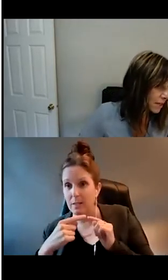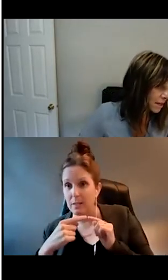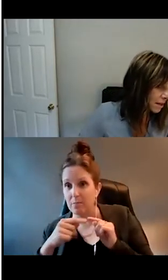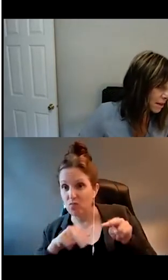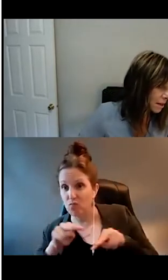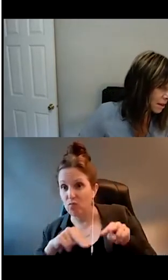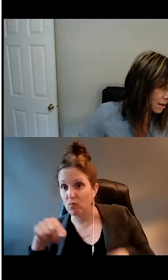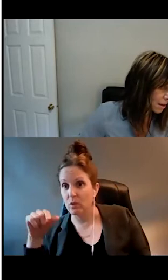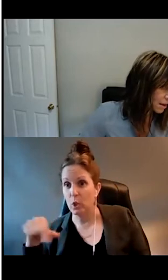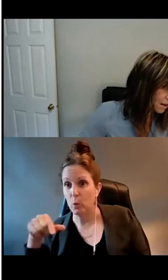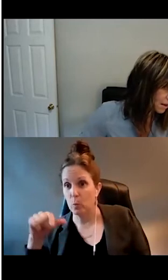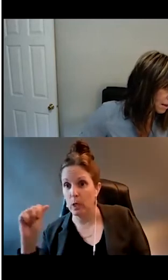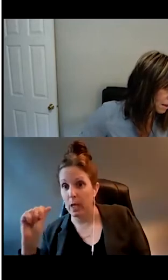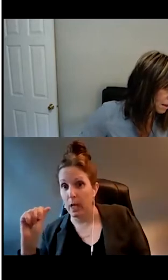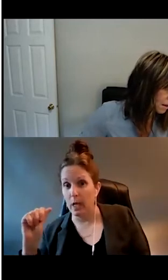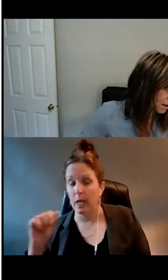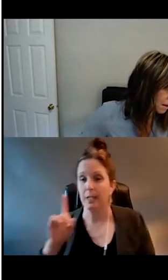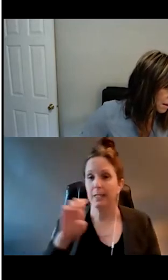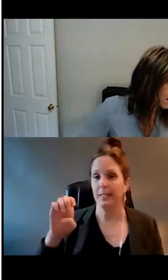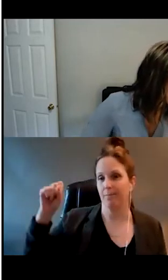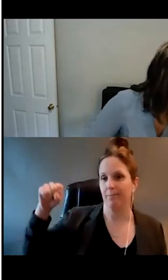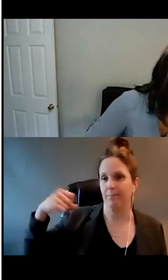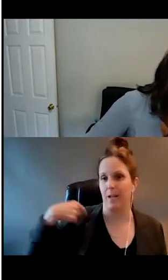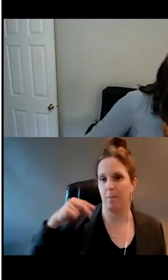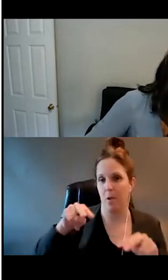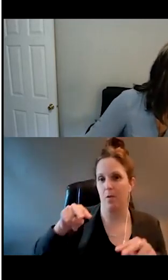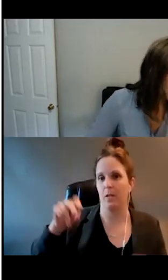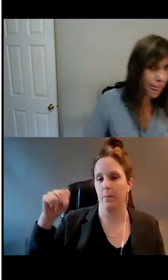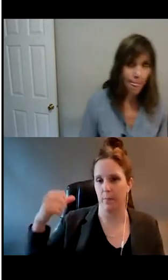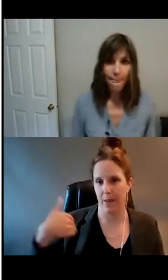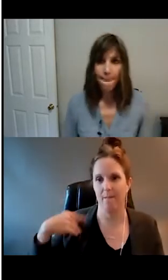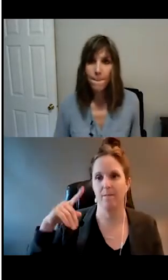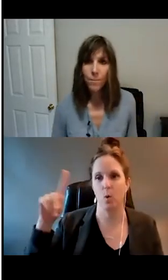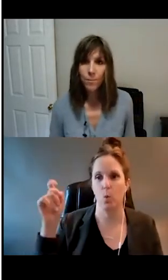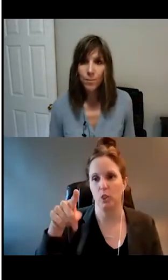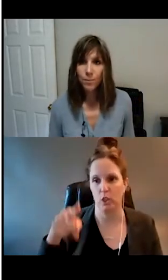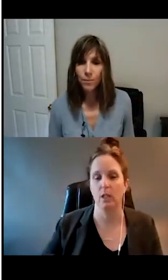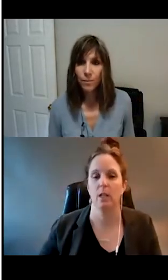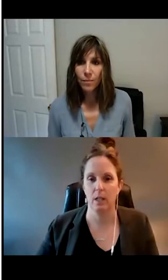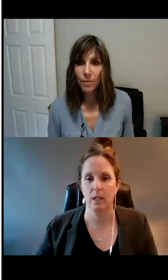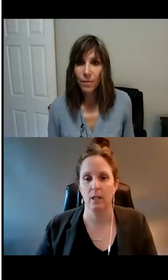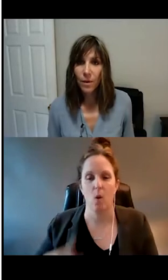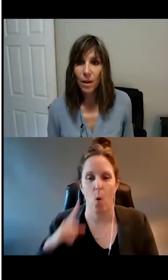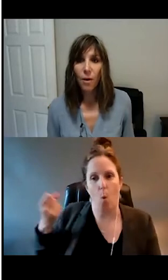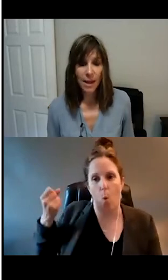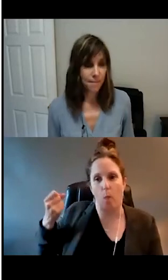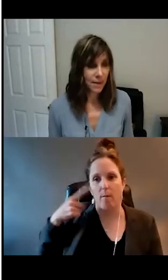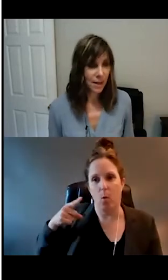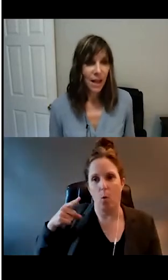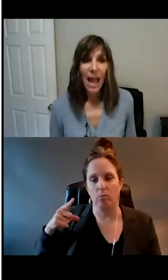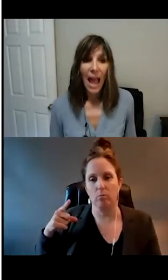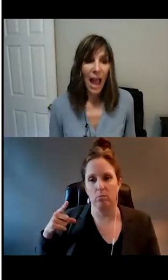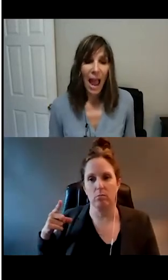monitor it for me? Yep, I'm monitoring it, and we do have a question for when we get to the Q&A.